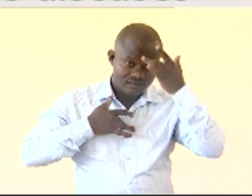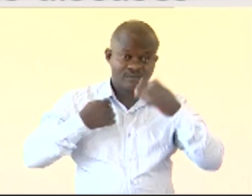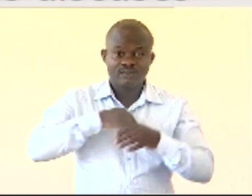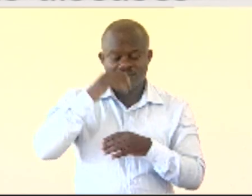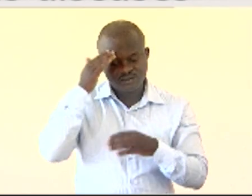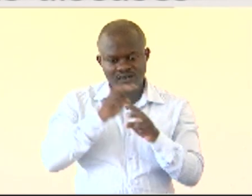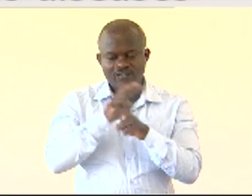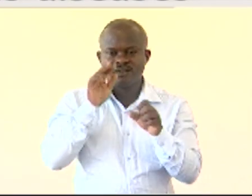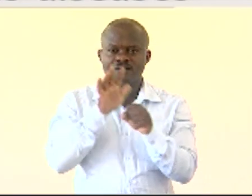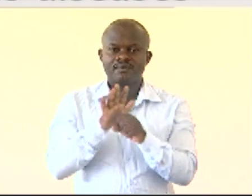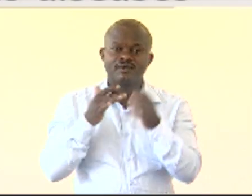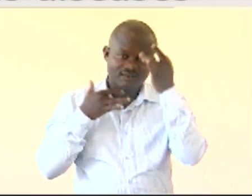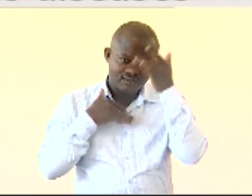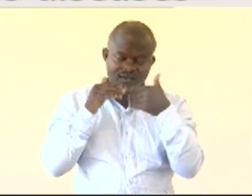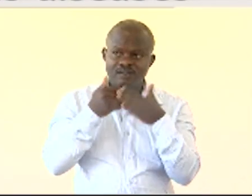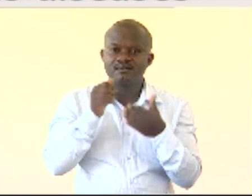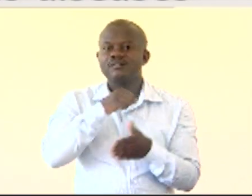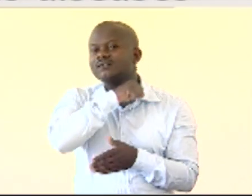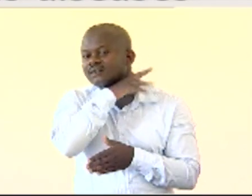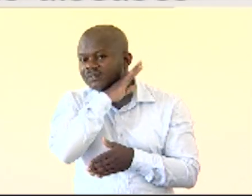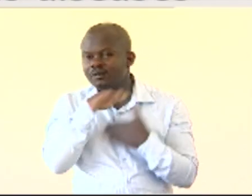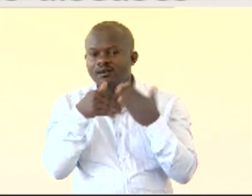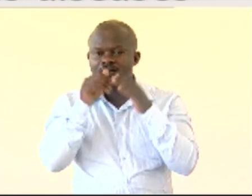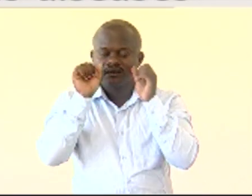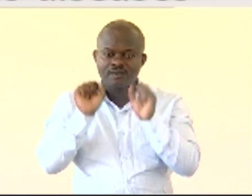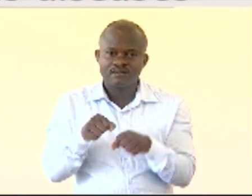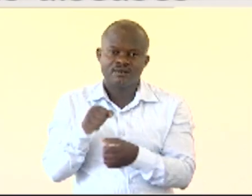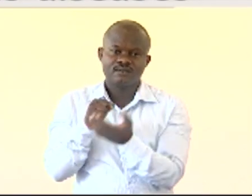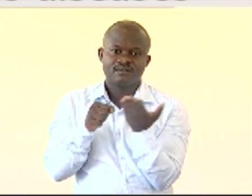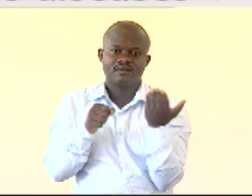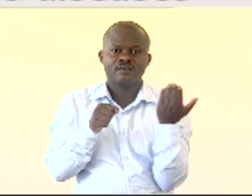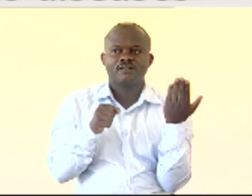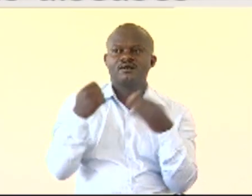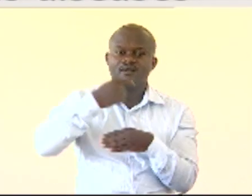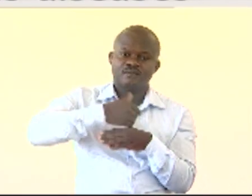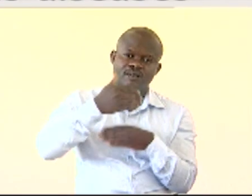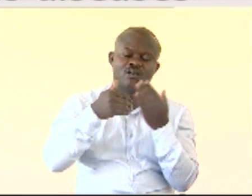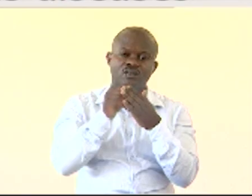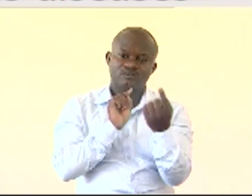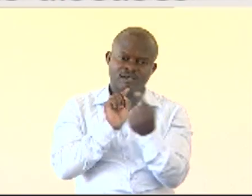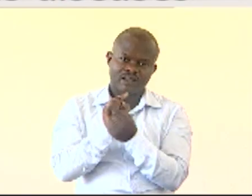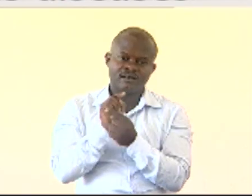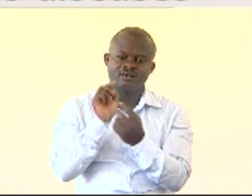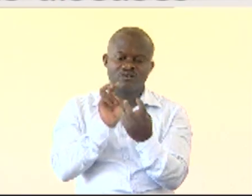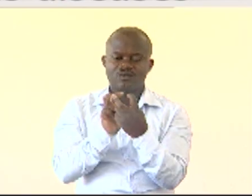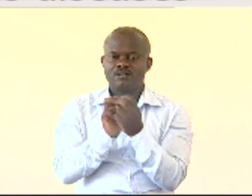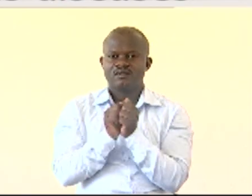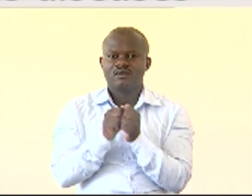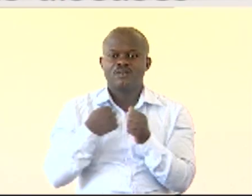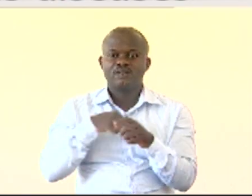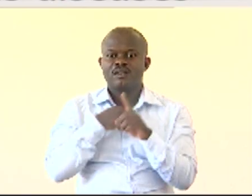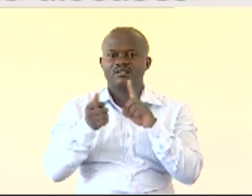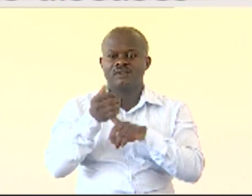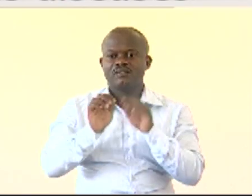very many diseases which are very infectious, which can just be caused either direct or indirect contact. Take an